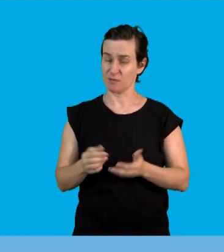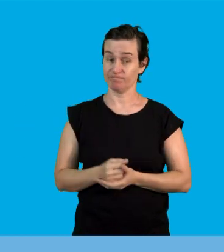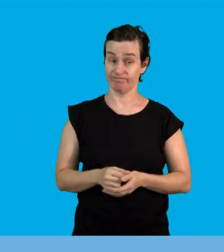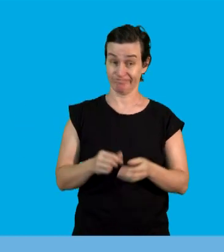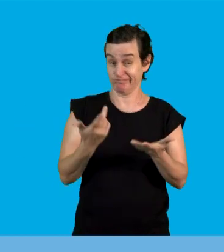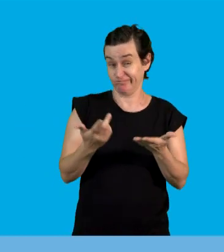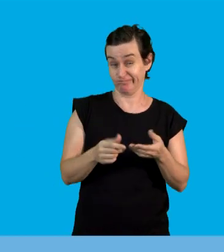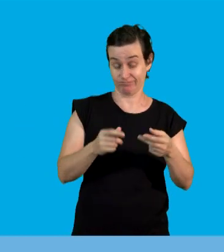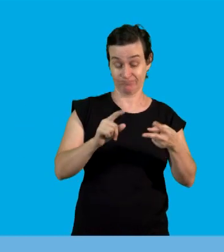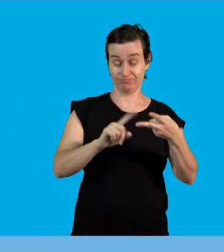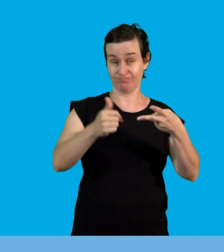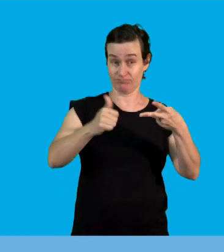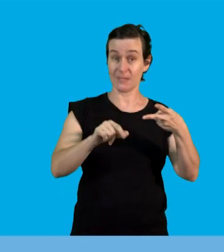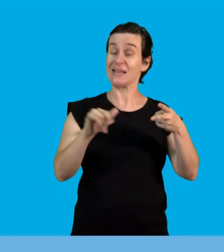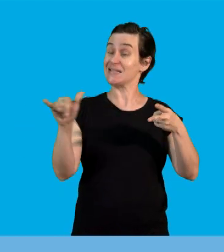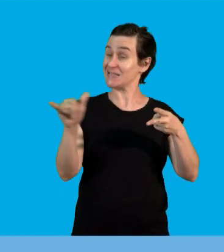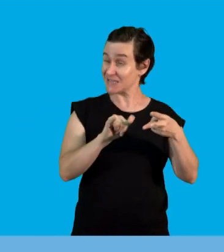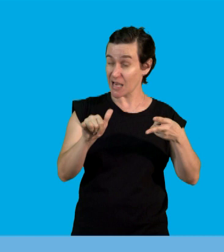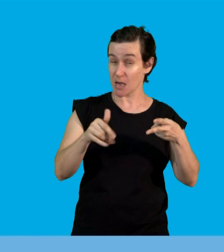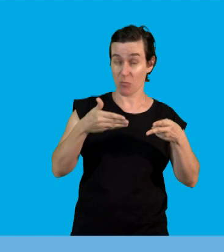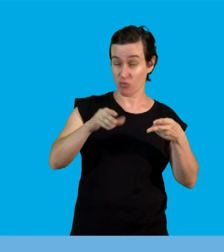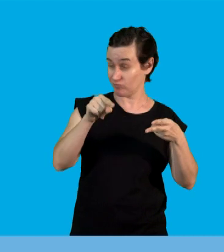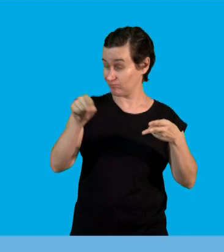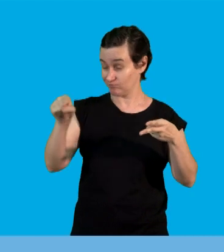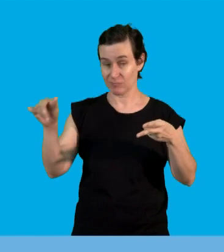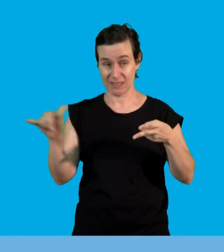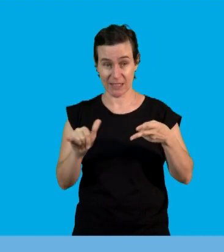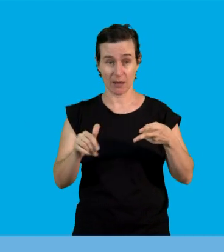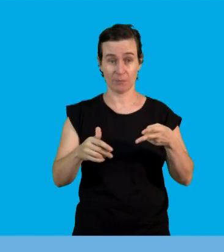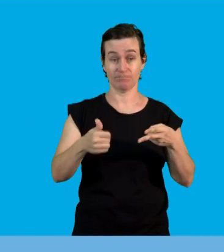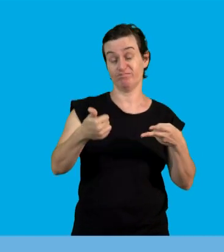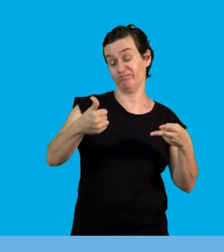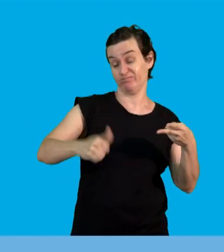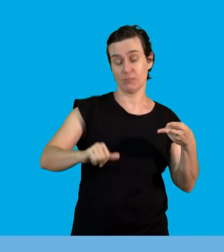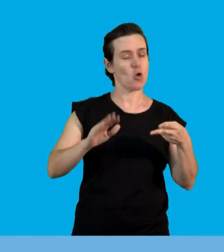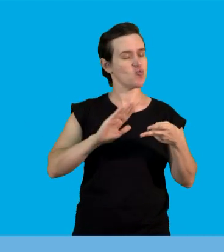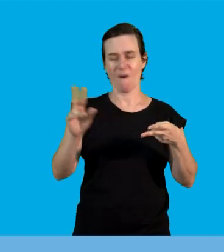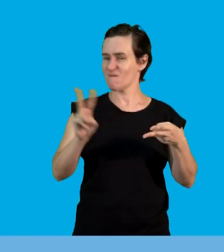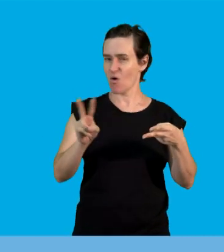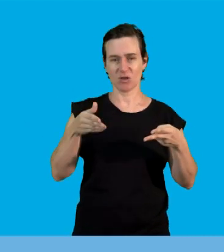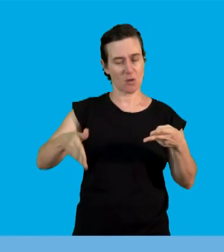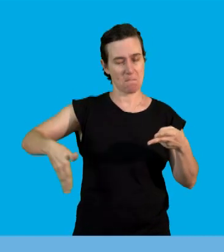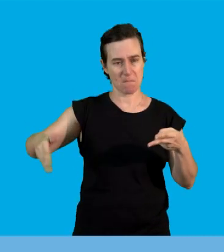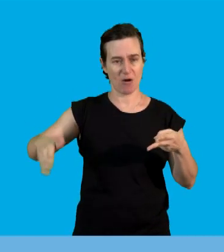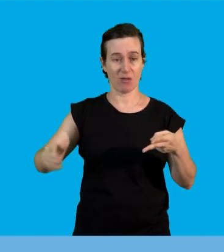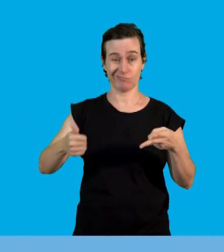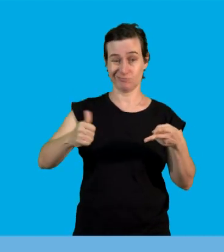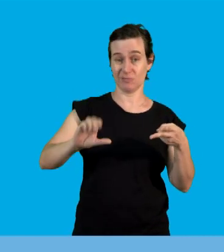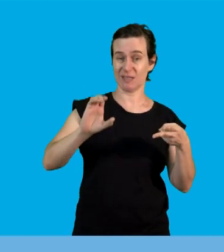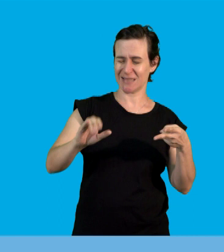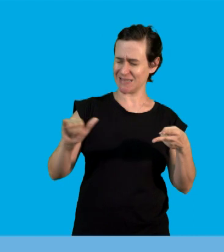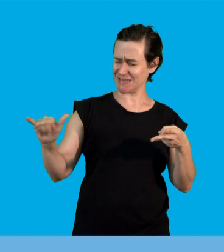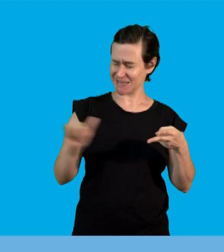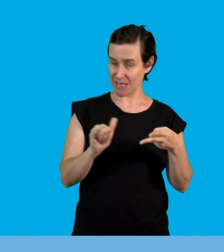it is the same across each component. B, there is no voltage in a parallel circuit. C, it is the